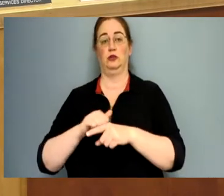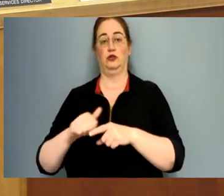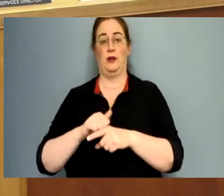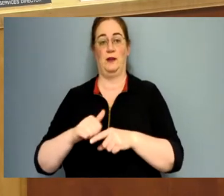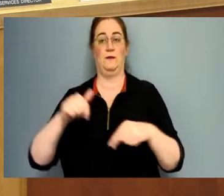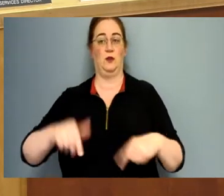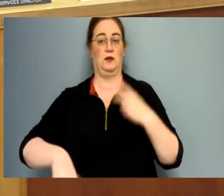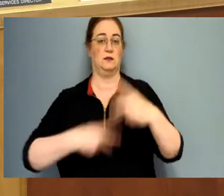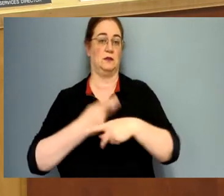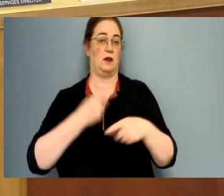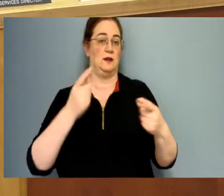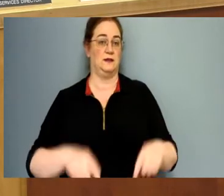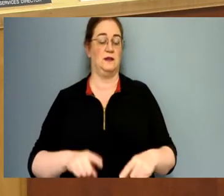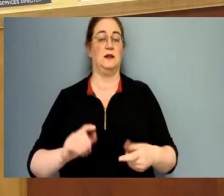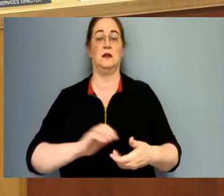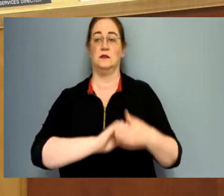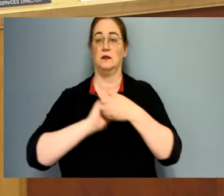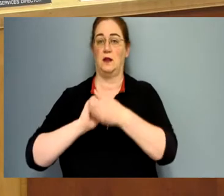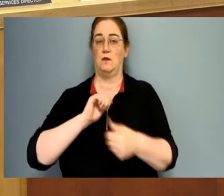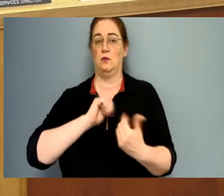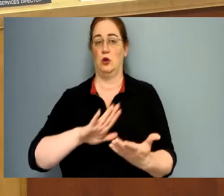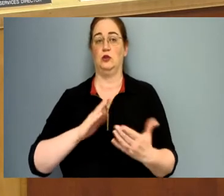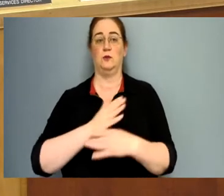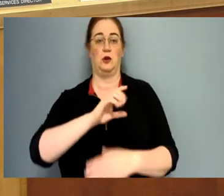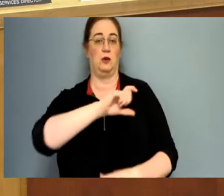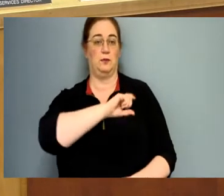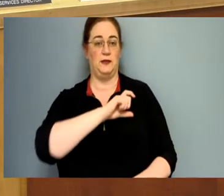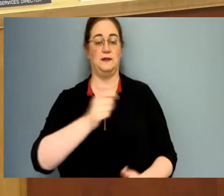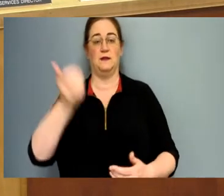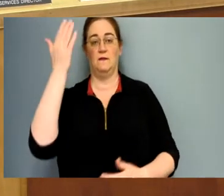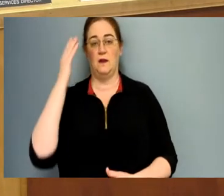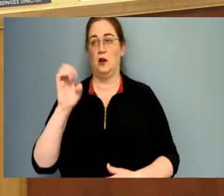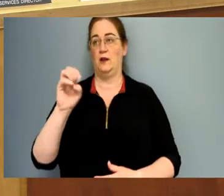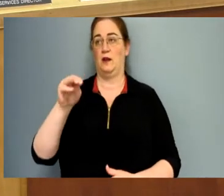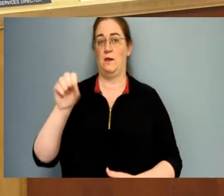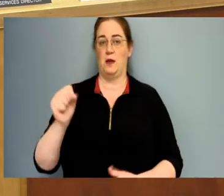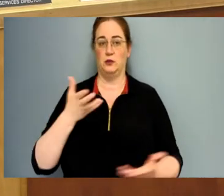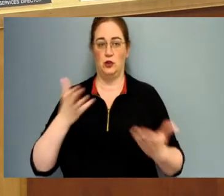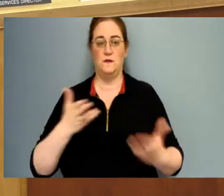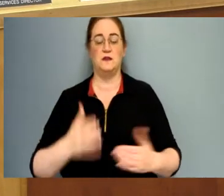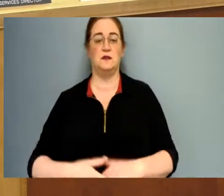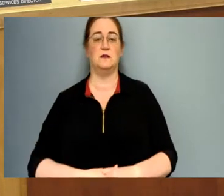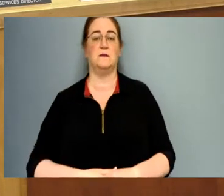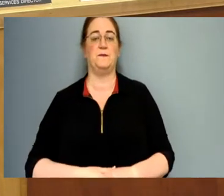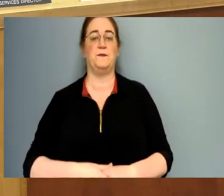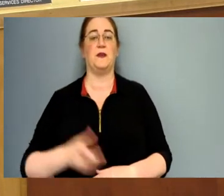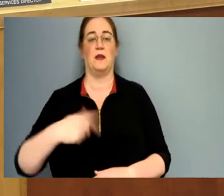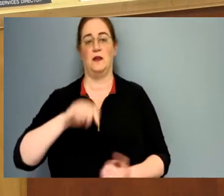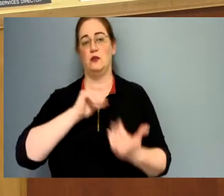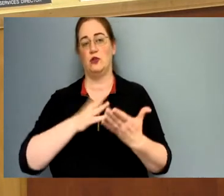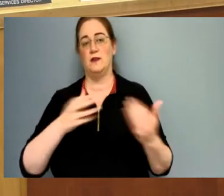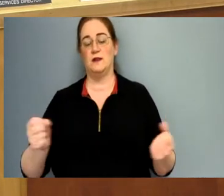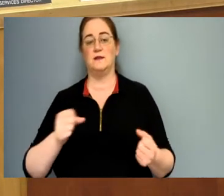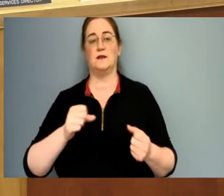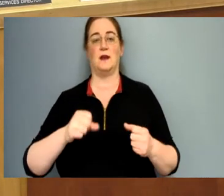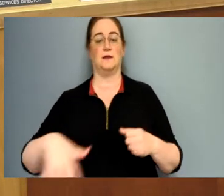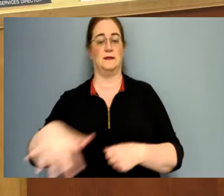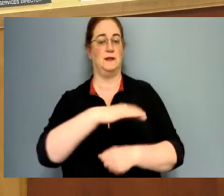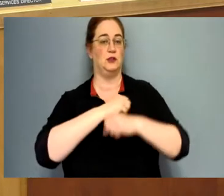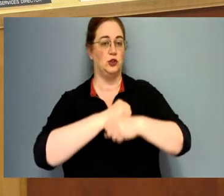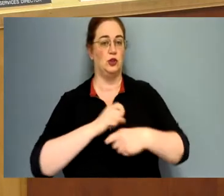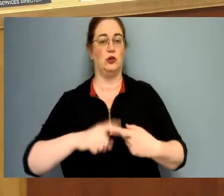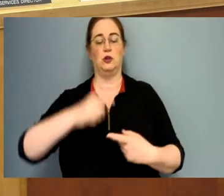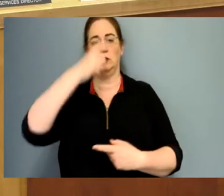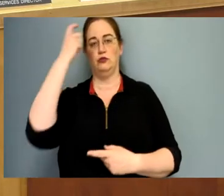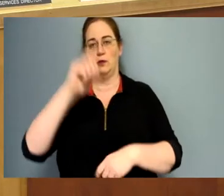for this kind of incident. It's a collaborative approach between our police, fire, and EMS services, and they address things like scene security,